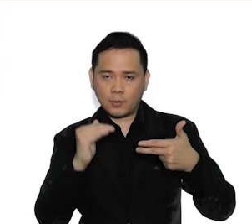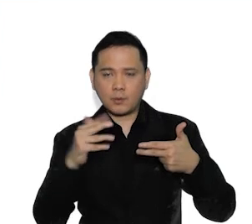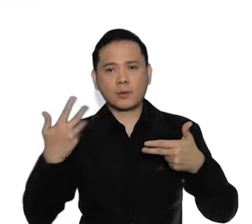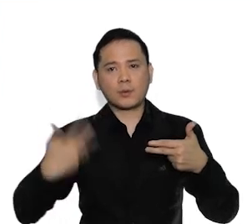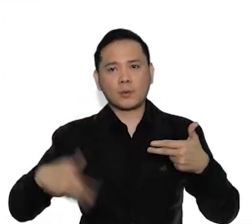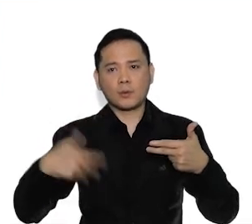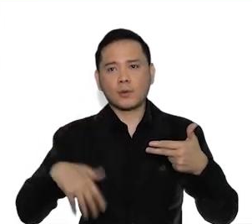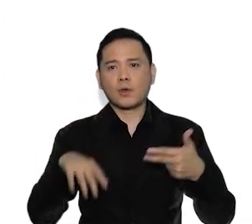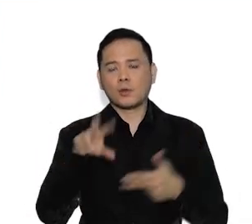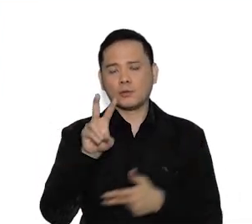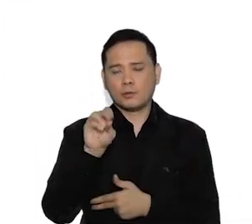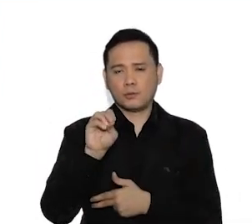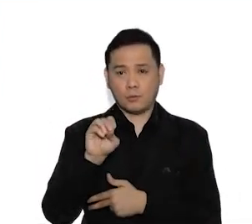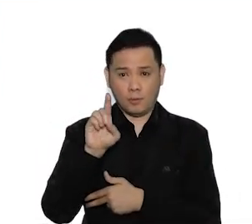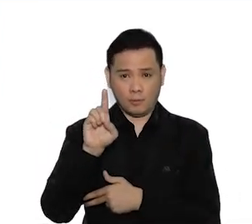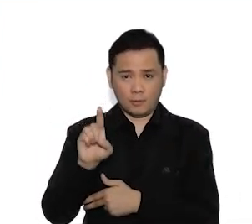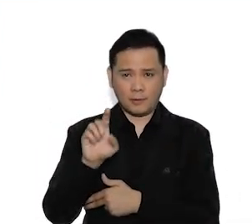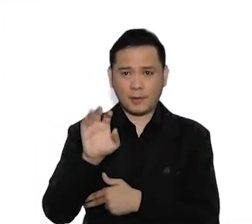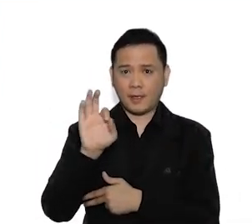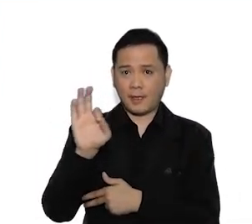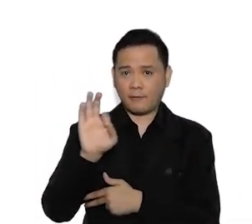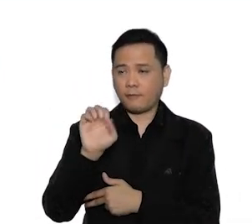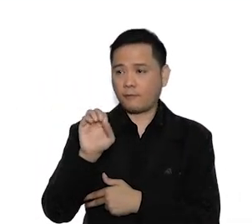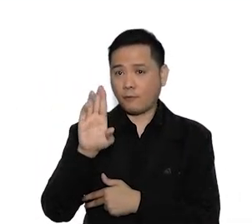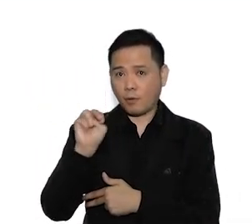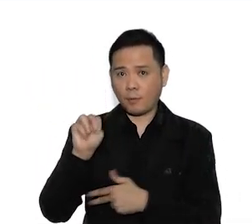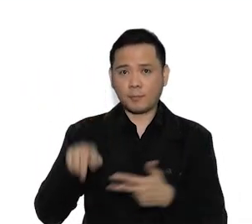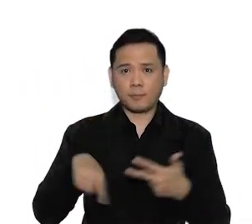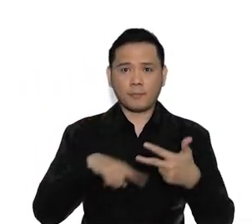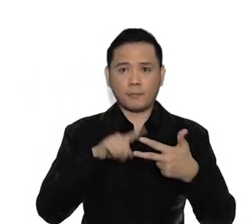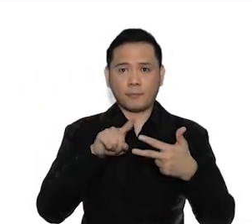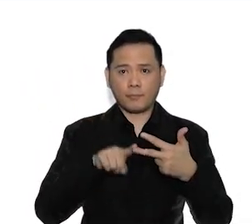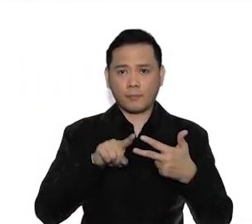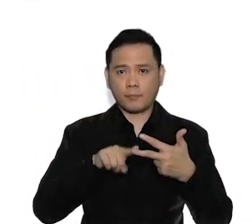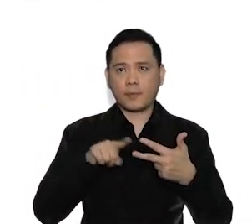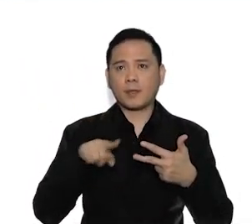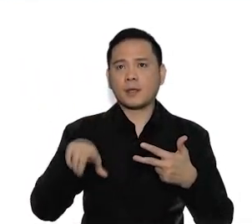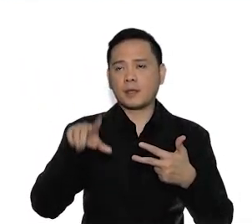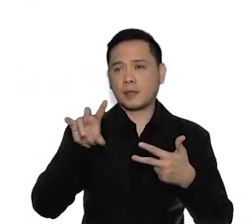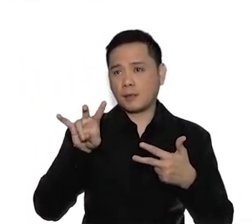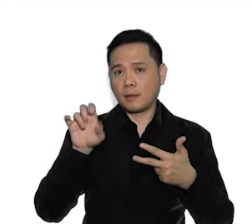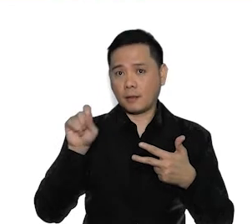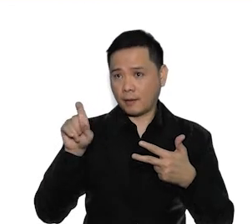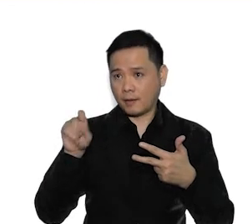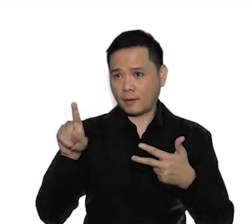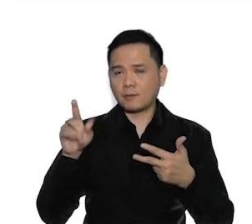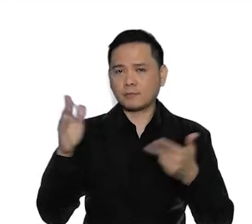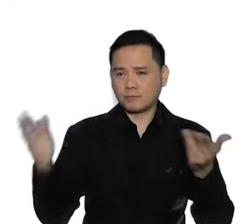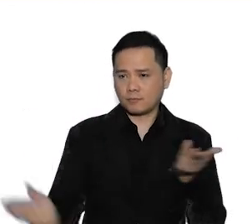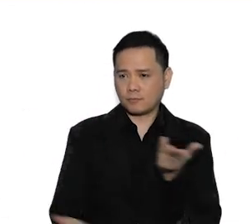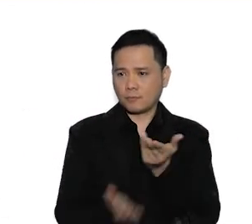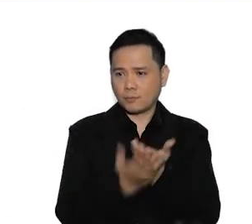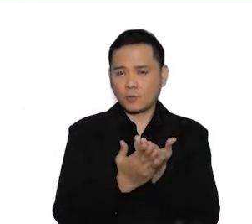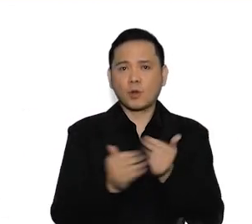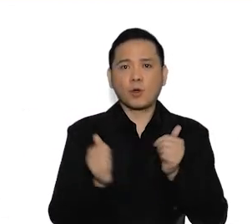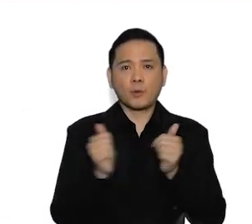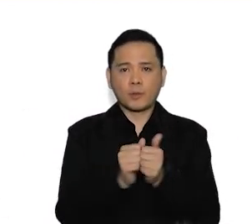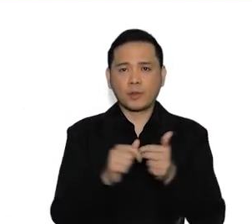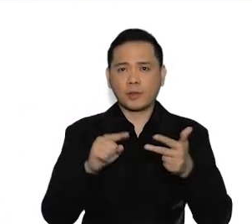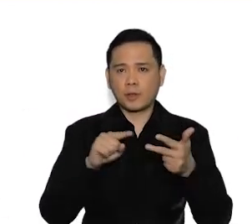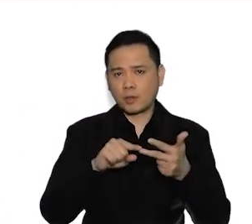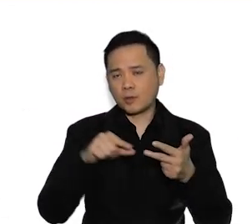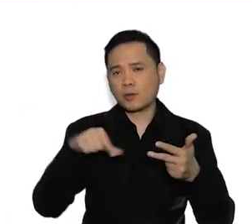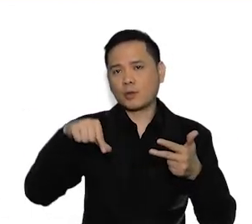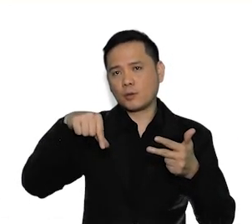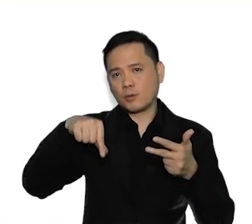CCC. 2 stages and 2 forms later, the BP 201F and Form 711 can